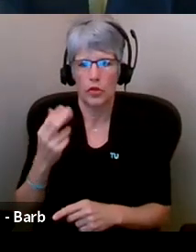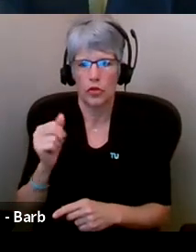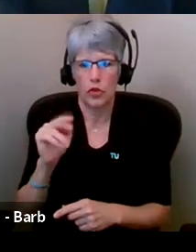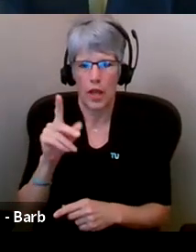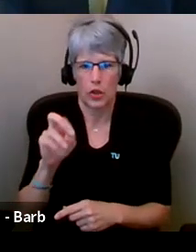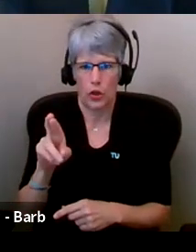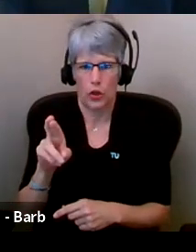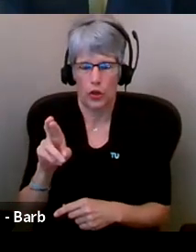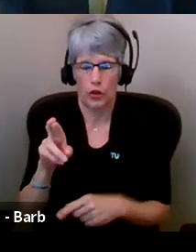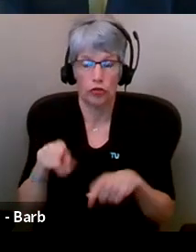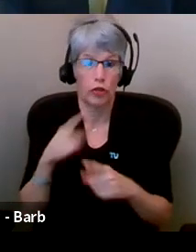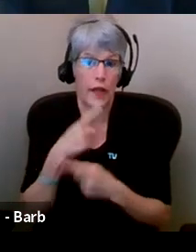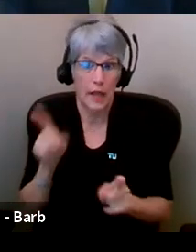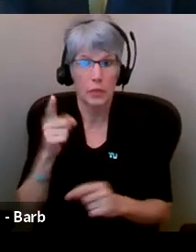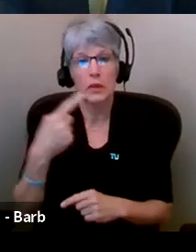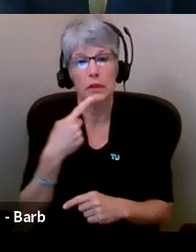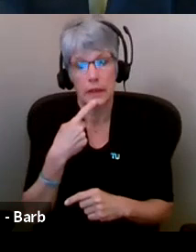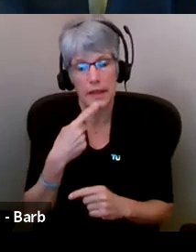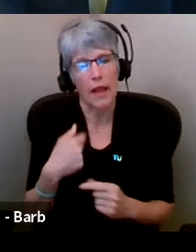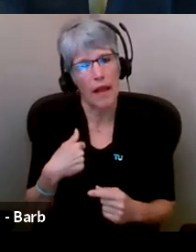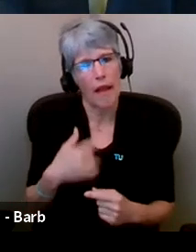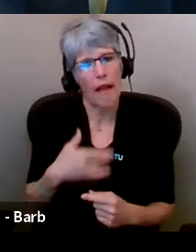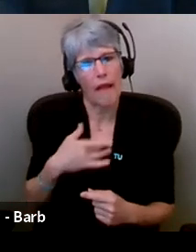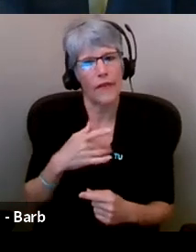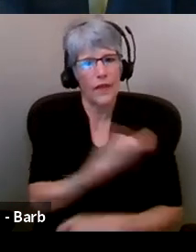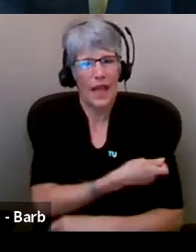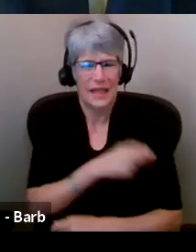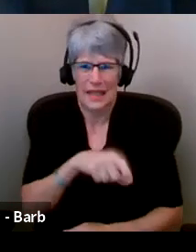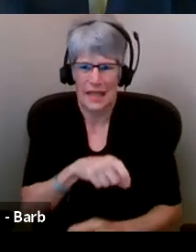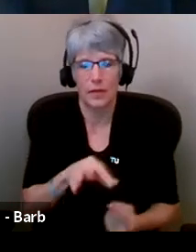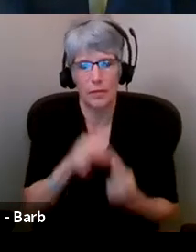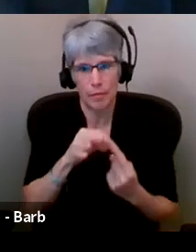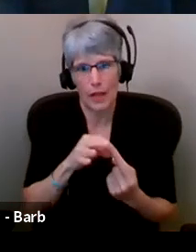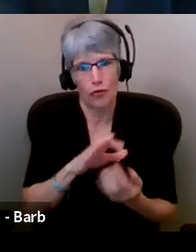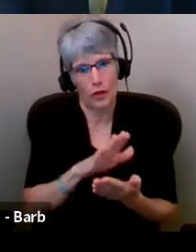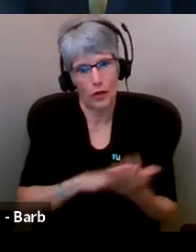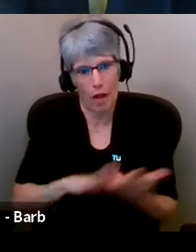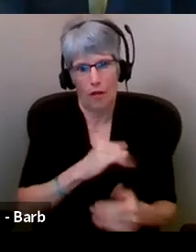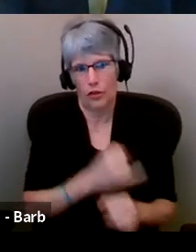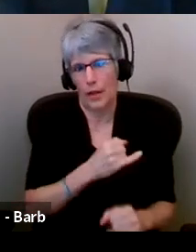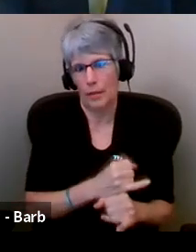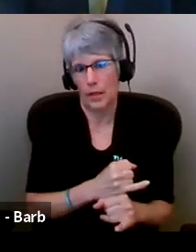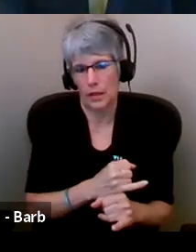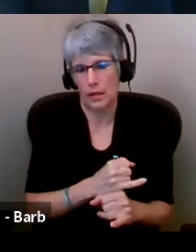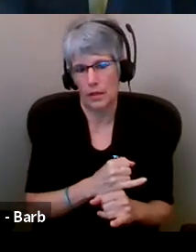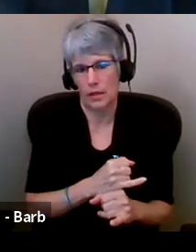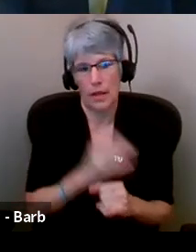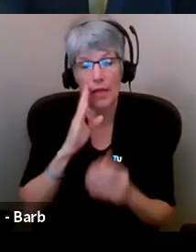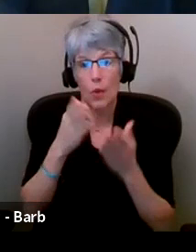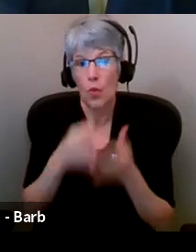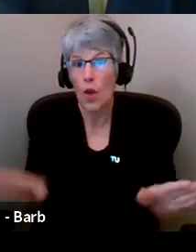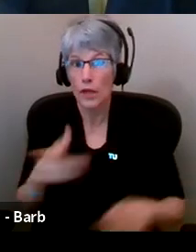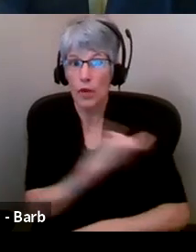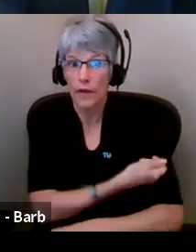made that announcement that "I believe the vaccine is necessary, especially on college campuses, and that widespread vaccination is